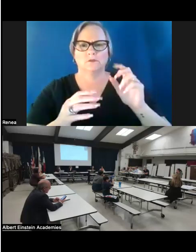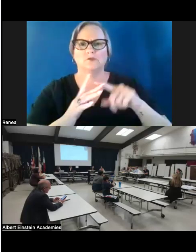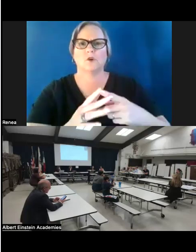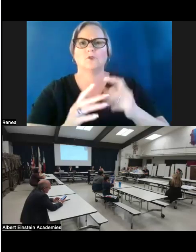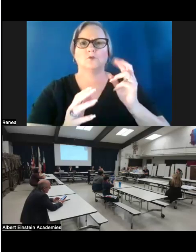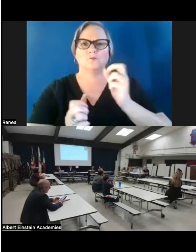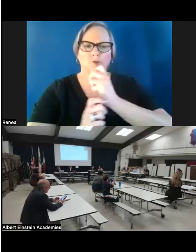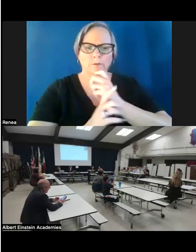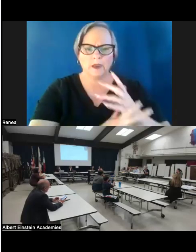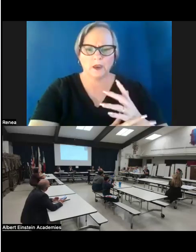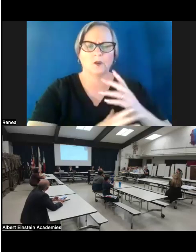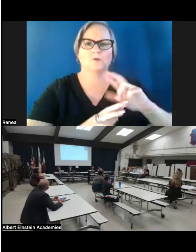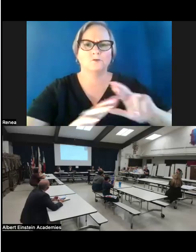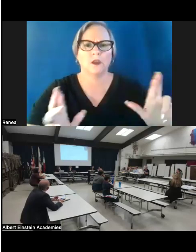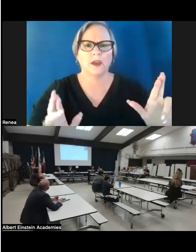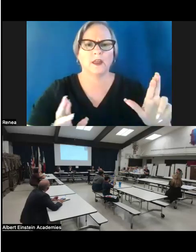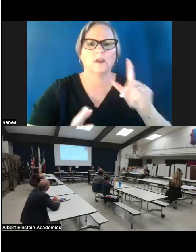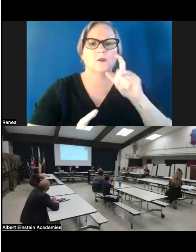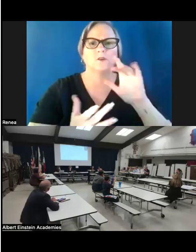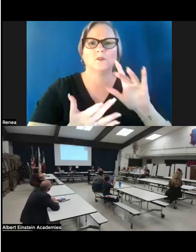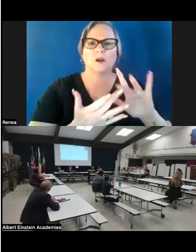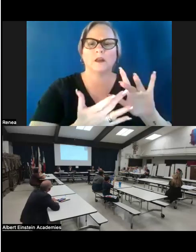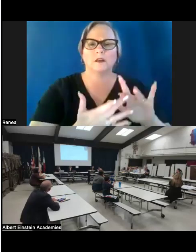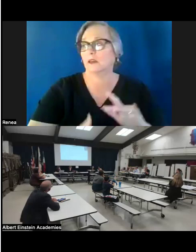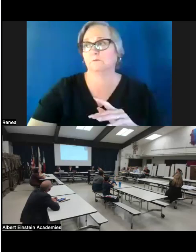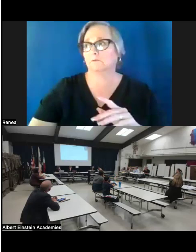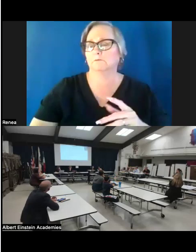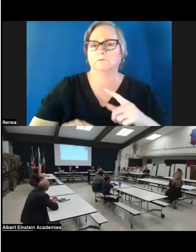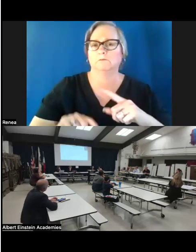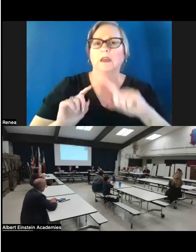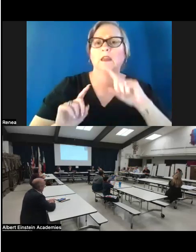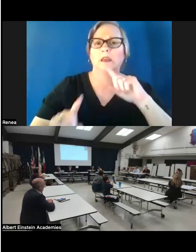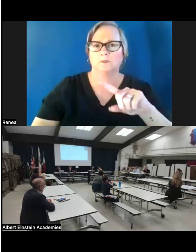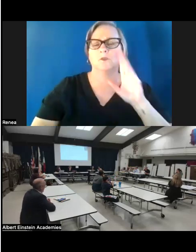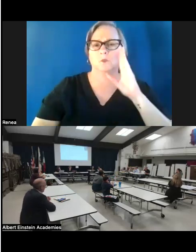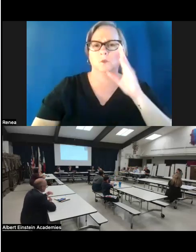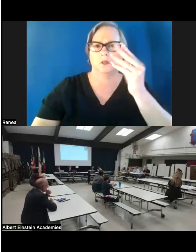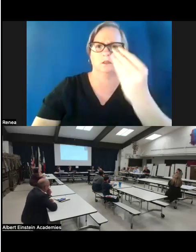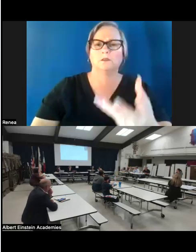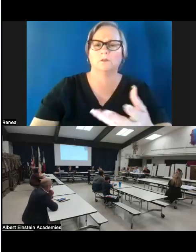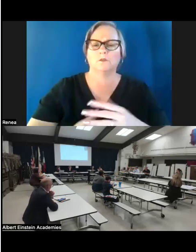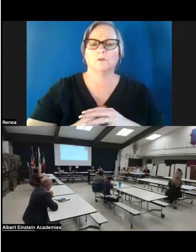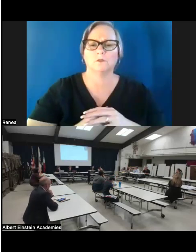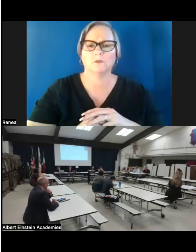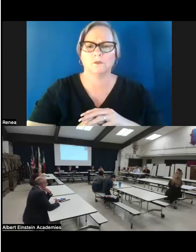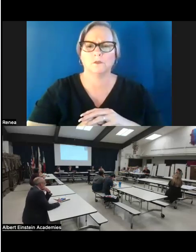barbecue? I can't answer that right now, but I can get back to you on that. I'm not sure who it would be right now.